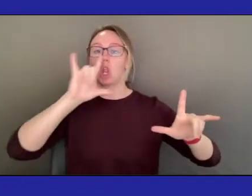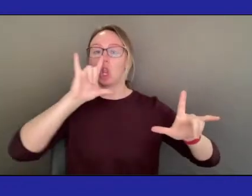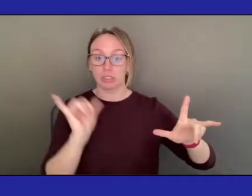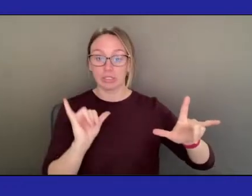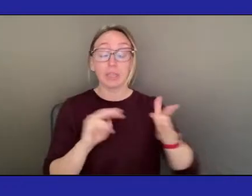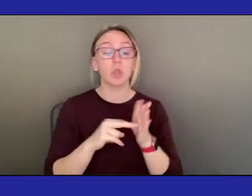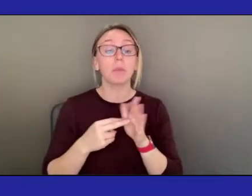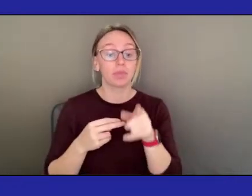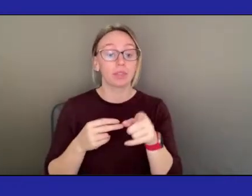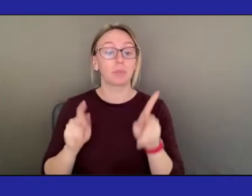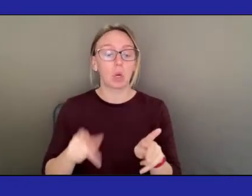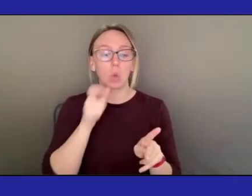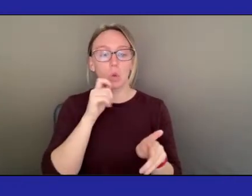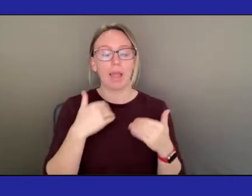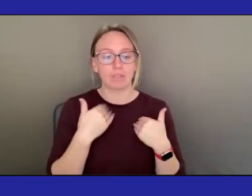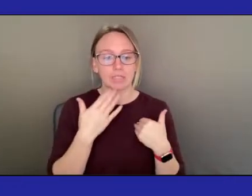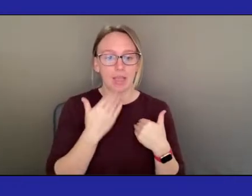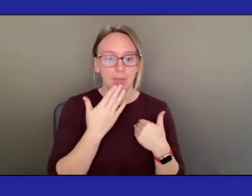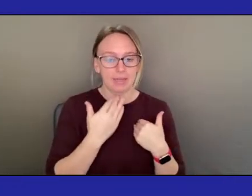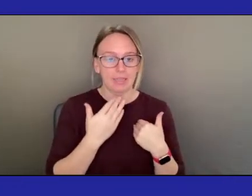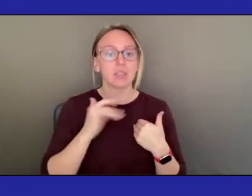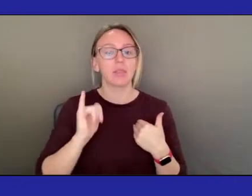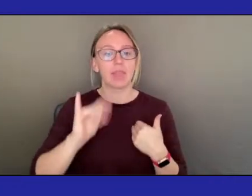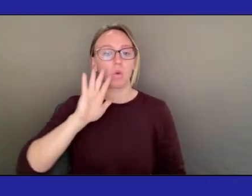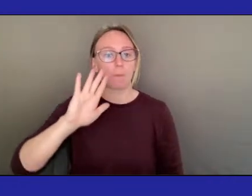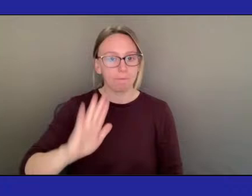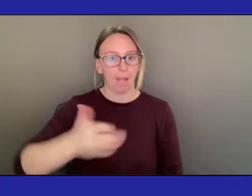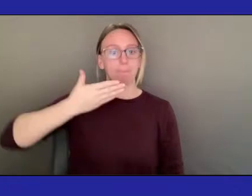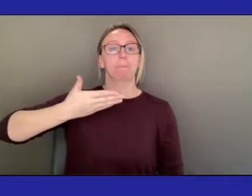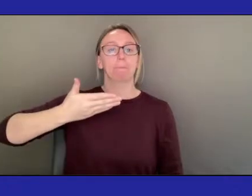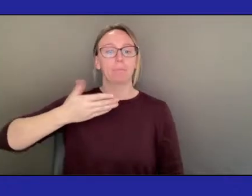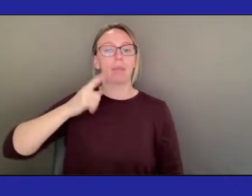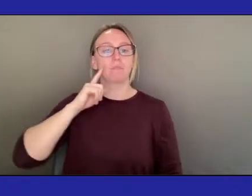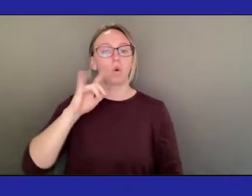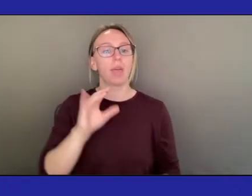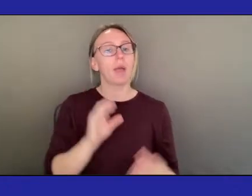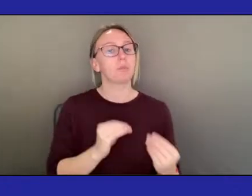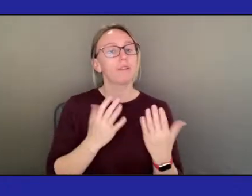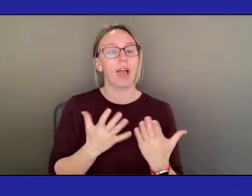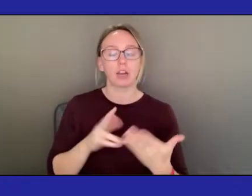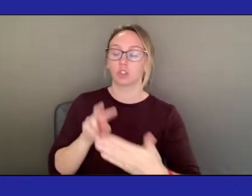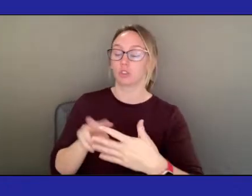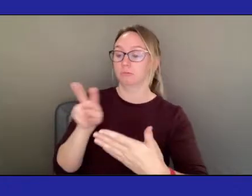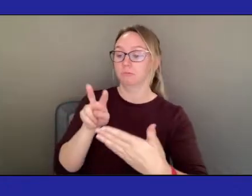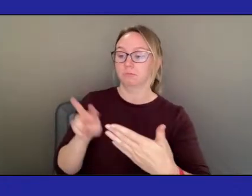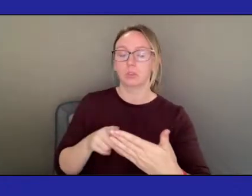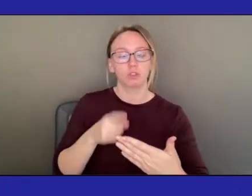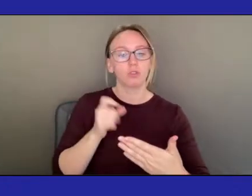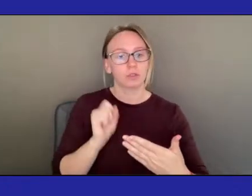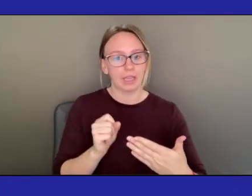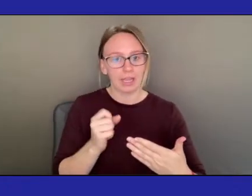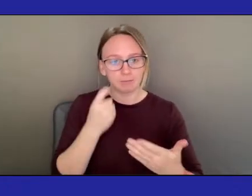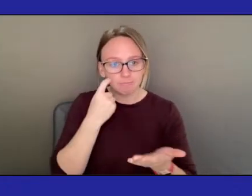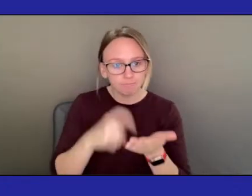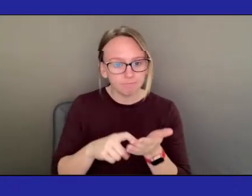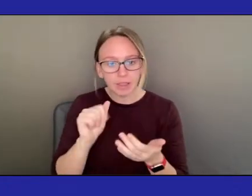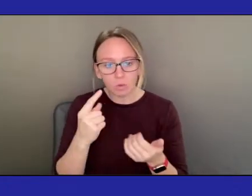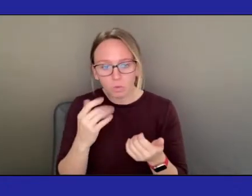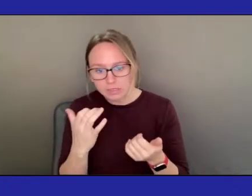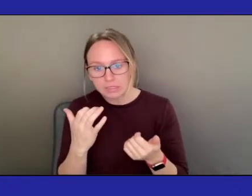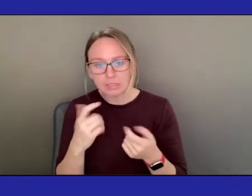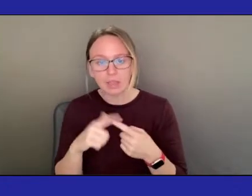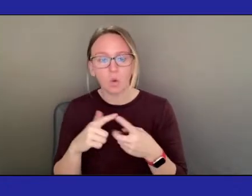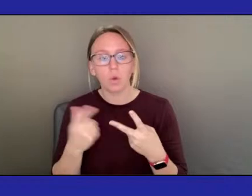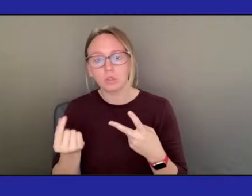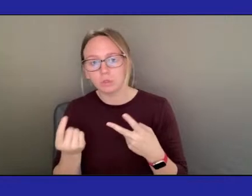diabetes, and this would pop up for the provider that just kind of, you can make it out like when the A1C would be next due.